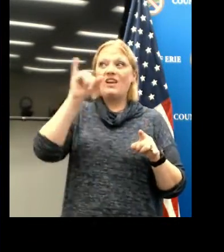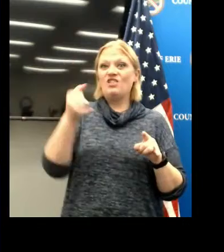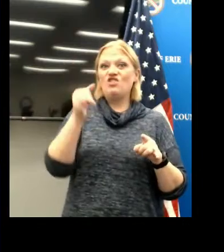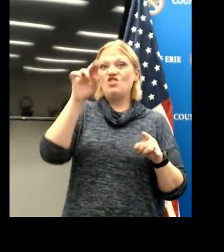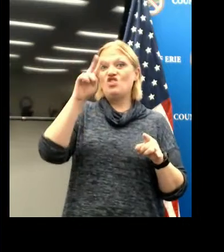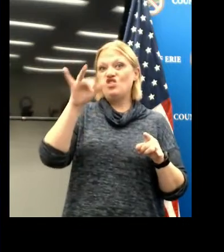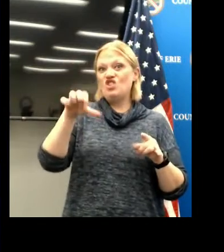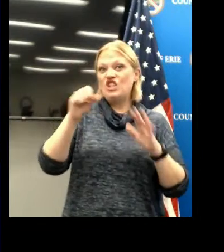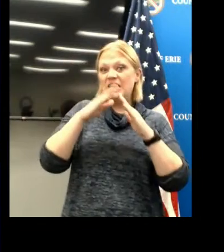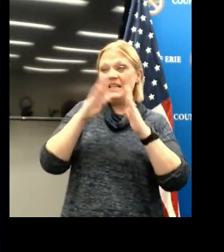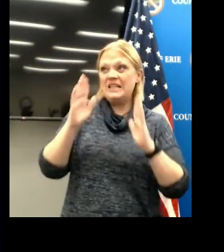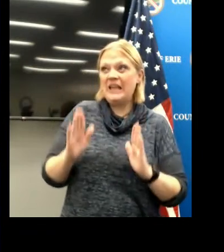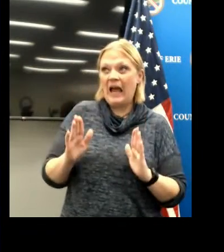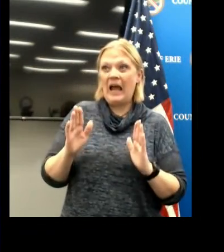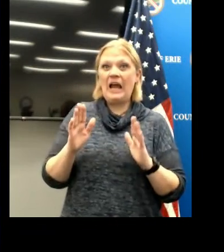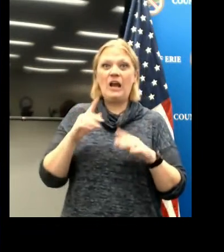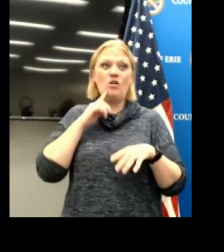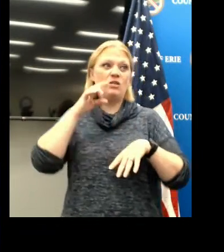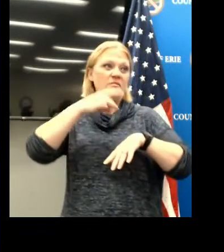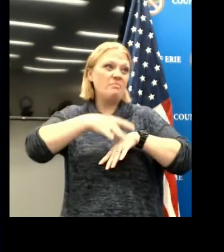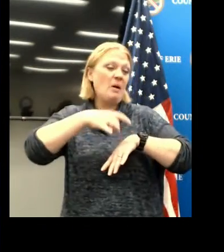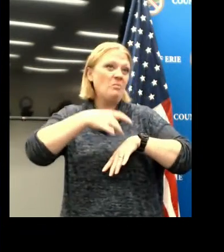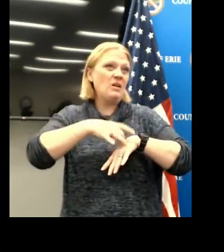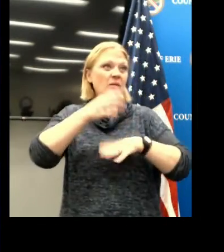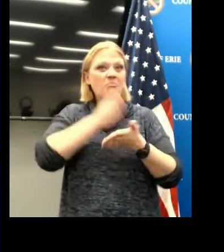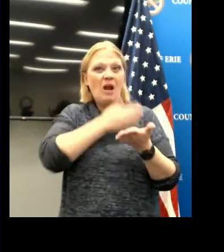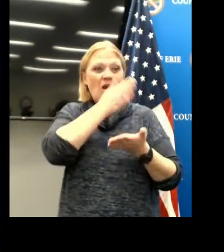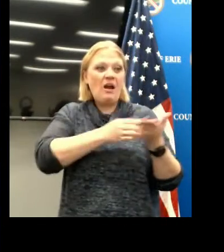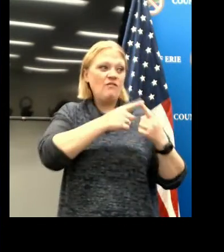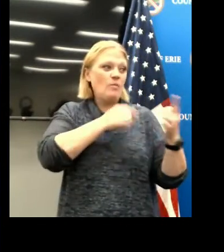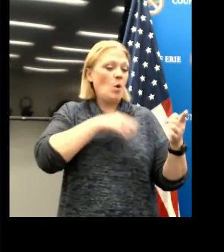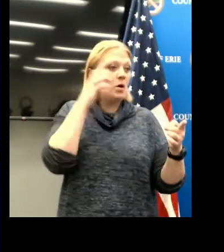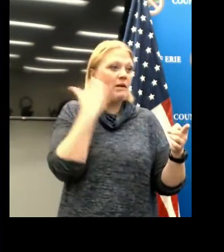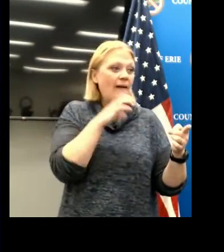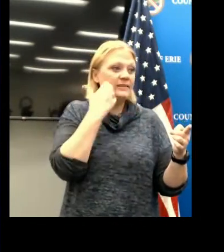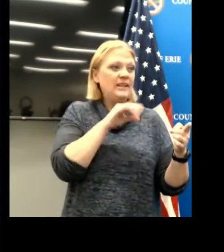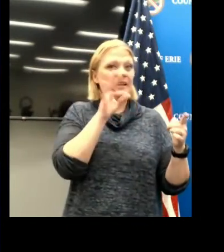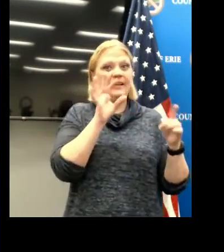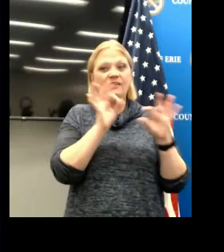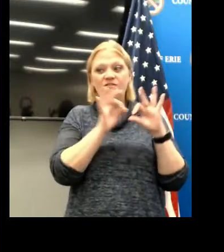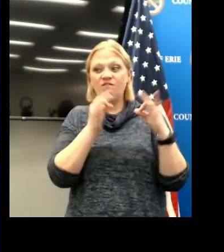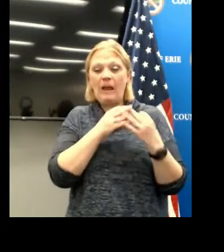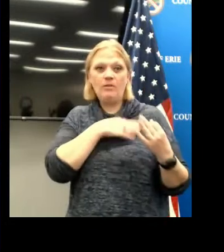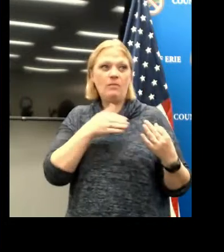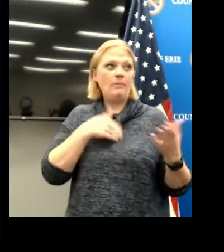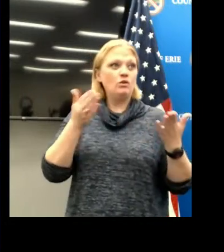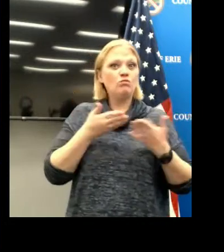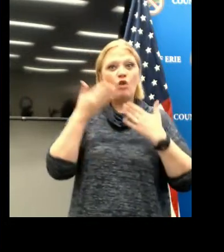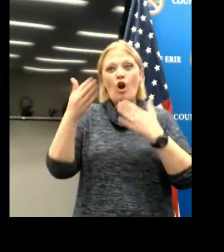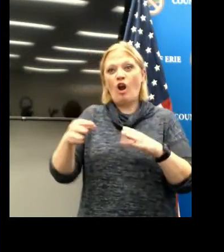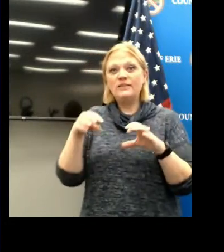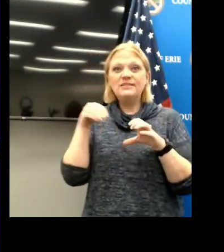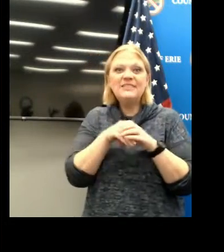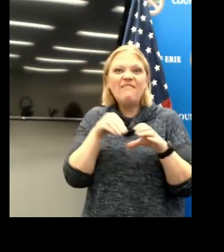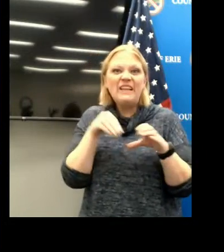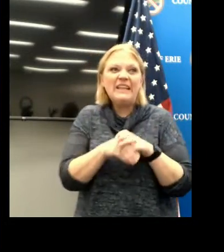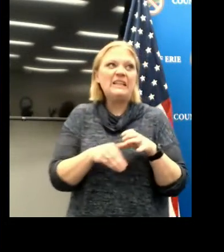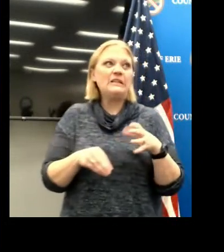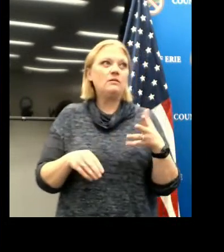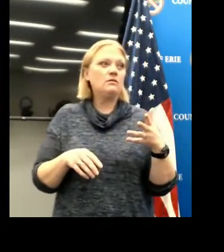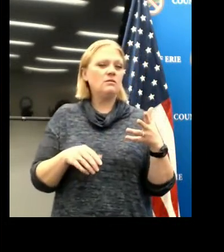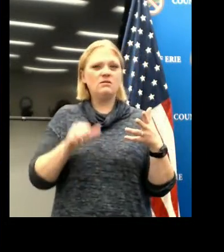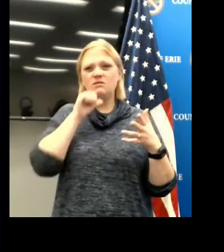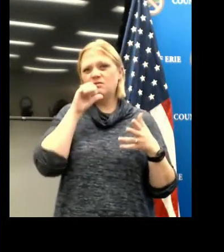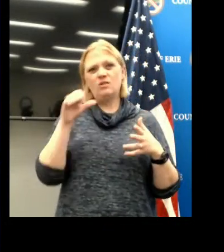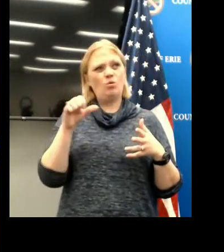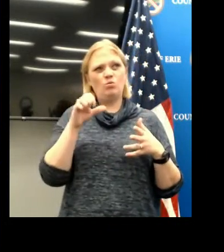around the table and the pumpkin pie was brought by your cousin and your family members brought the stuffing, Don't